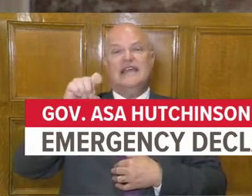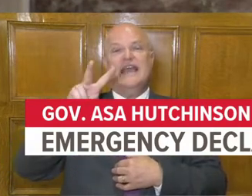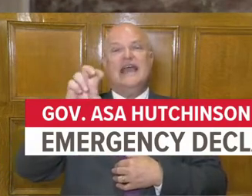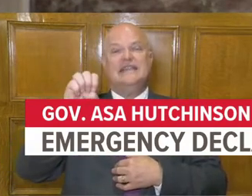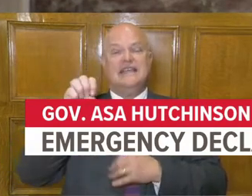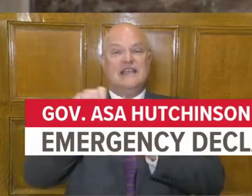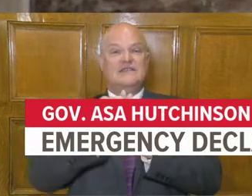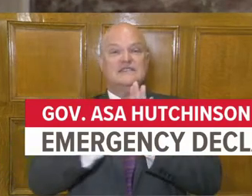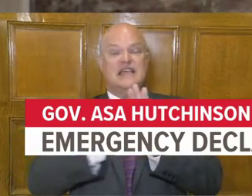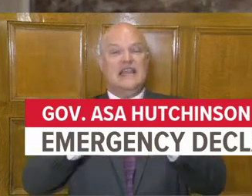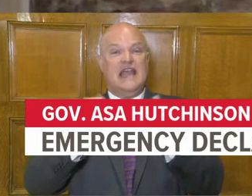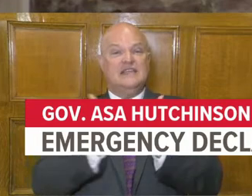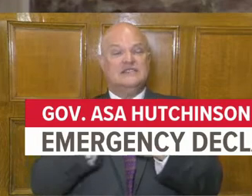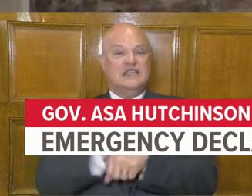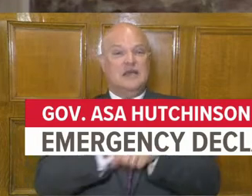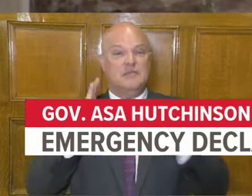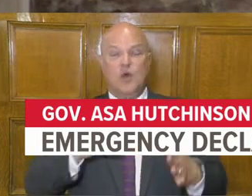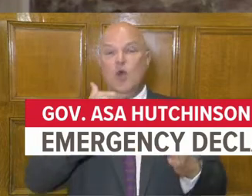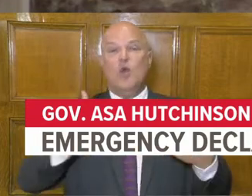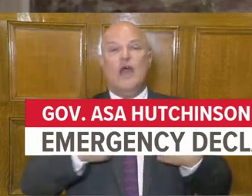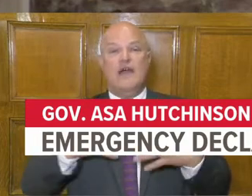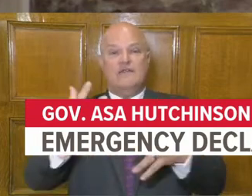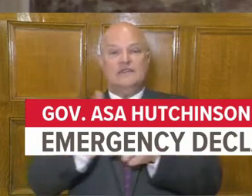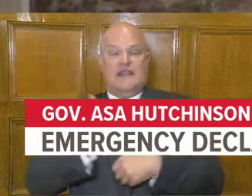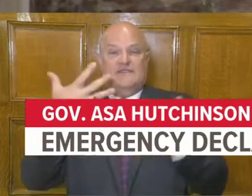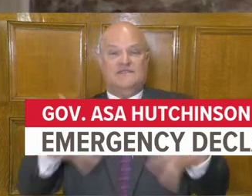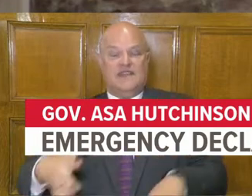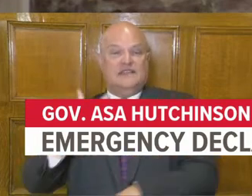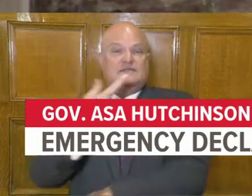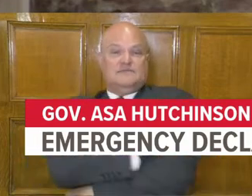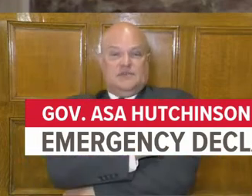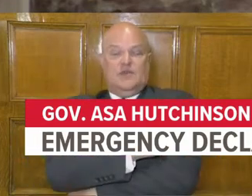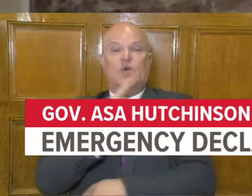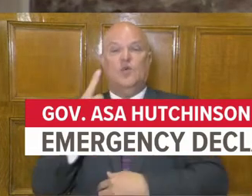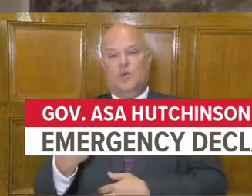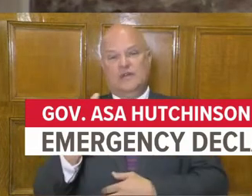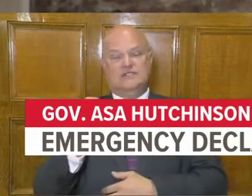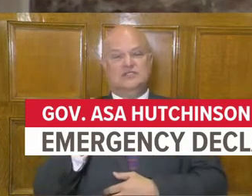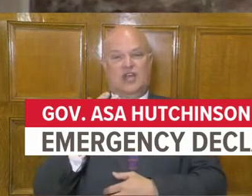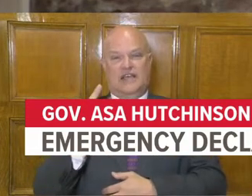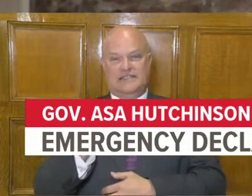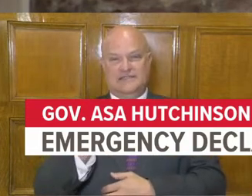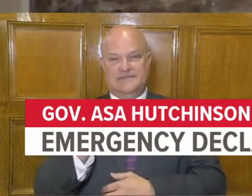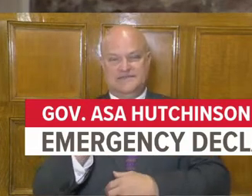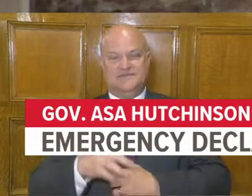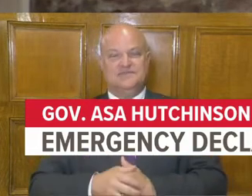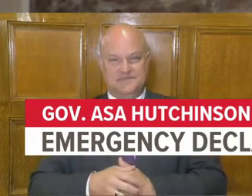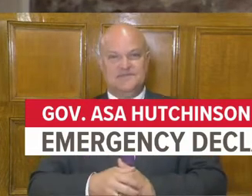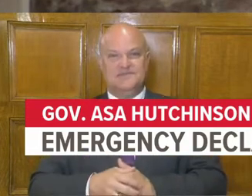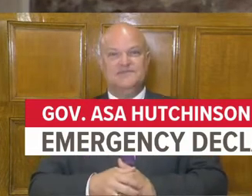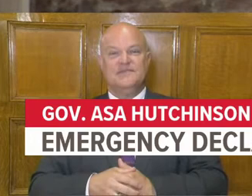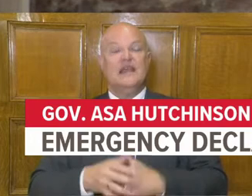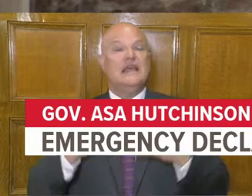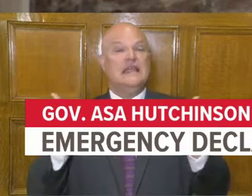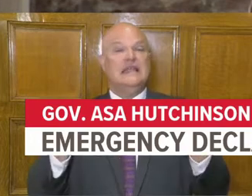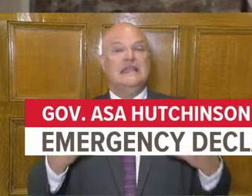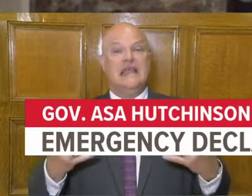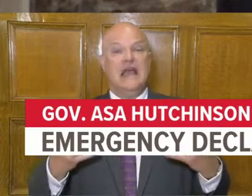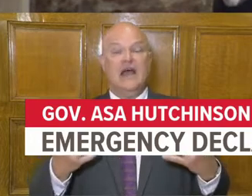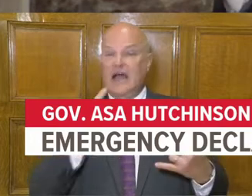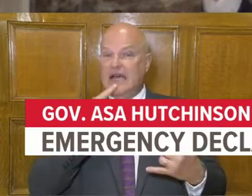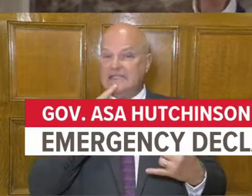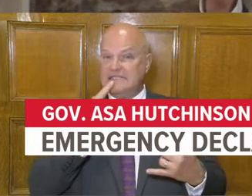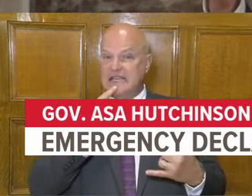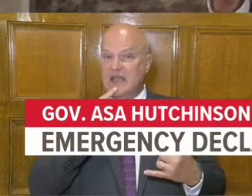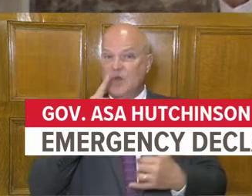state agency employees who have received at least one COVID-19 vaccination. Now, When I